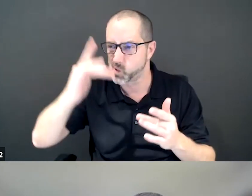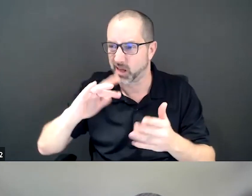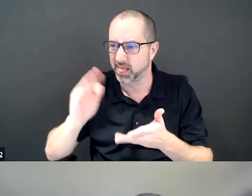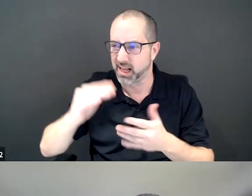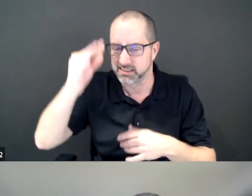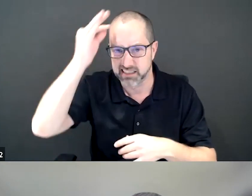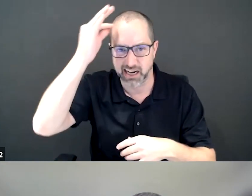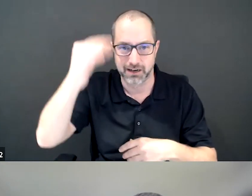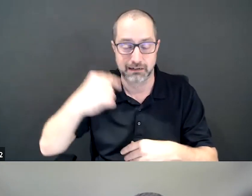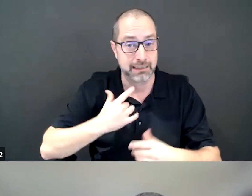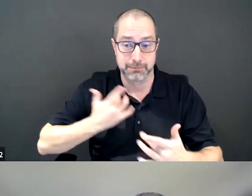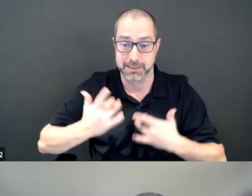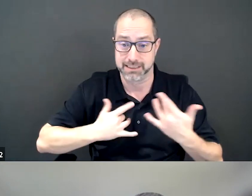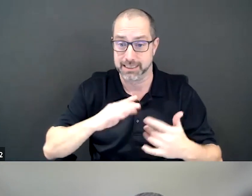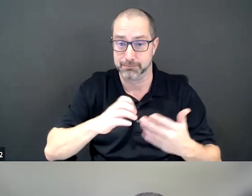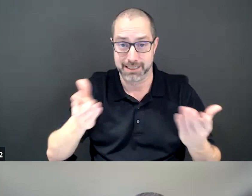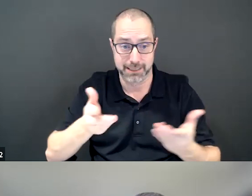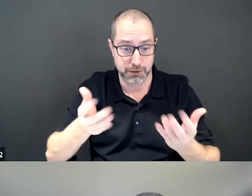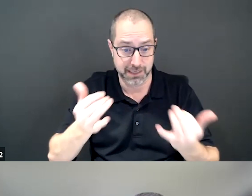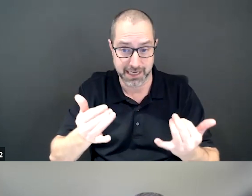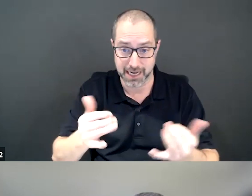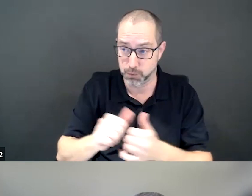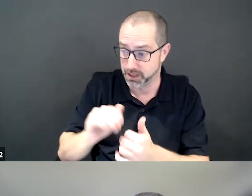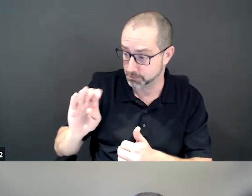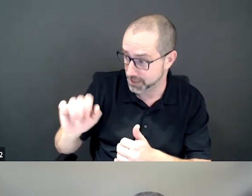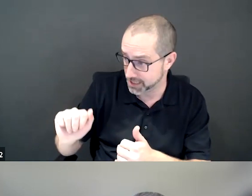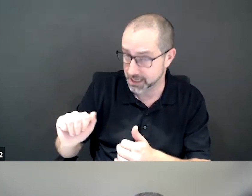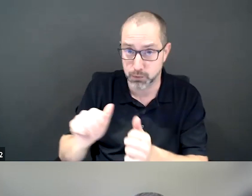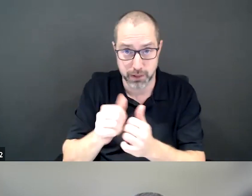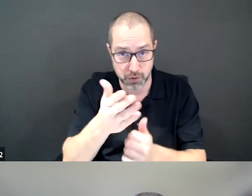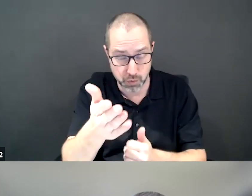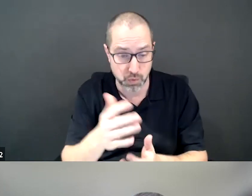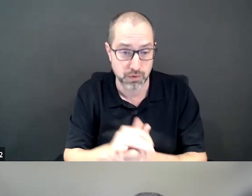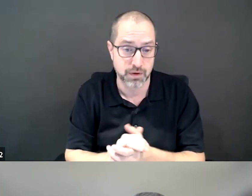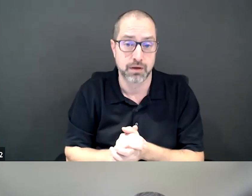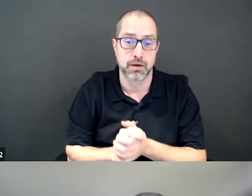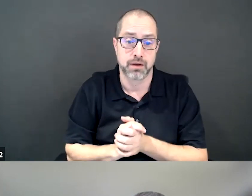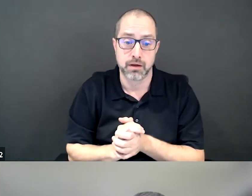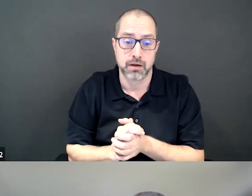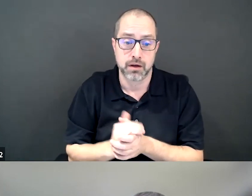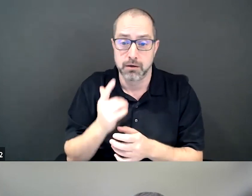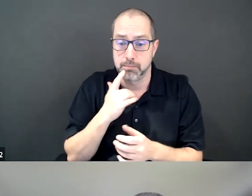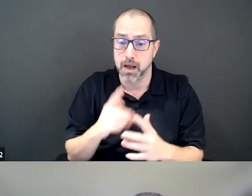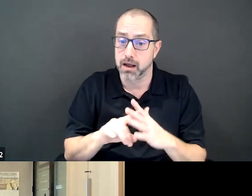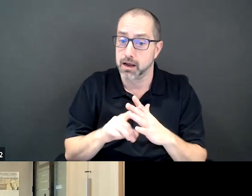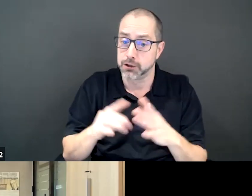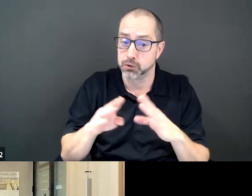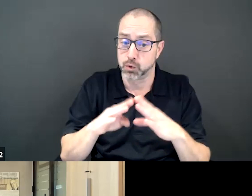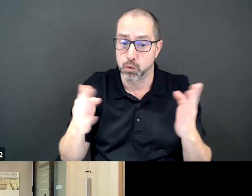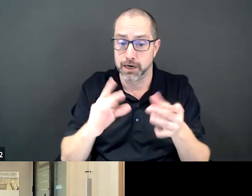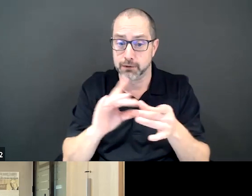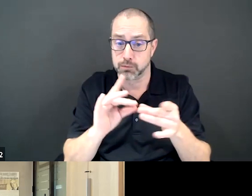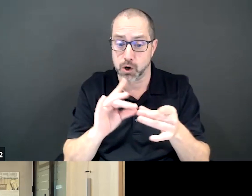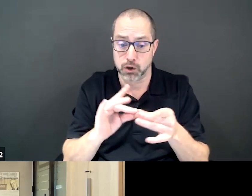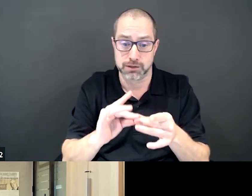to be here with you today and to be with B as well. I thought in my initial remarks that if there's one